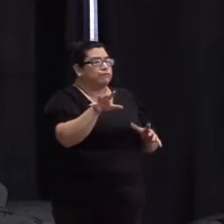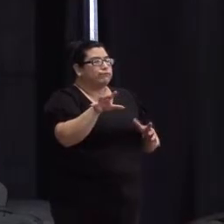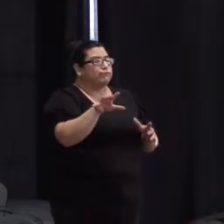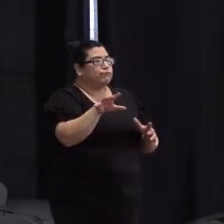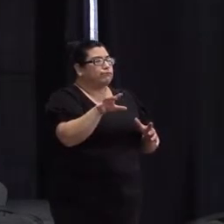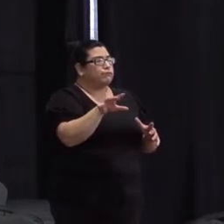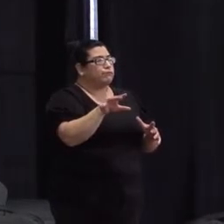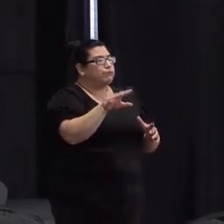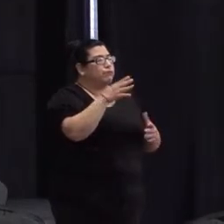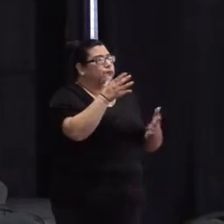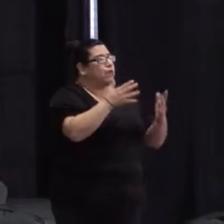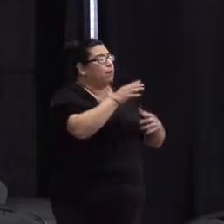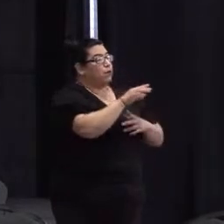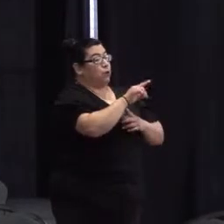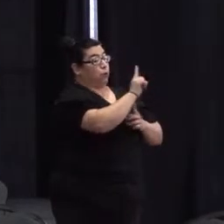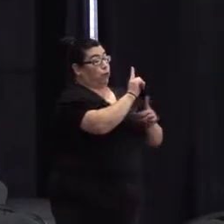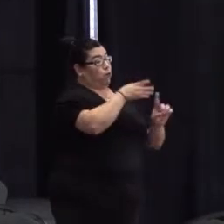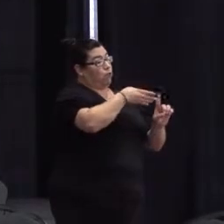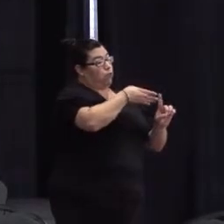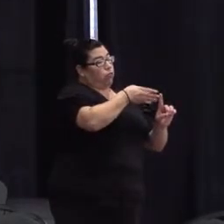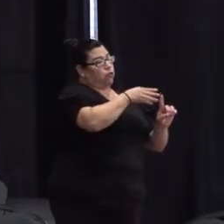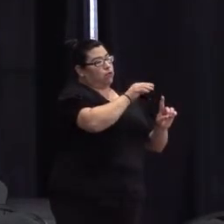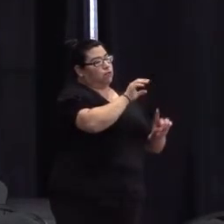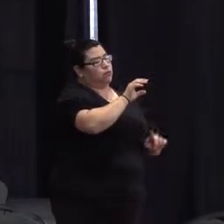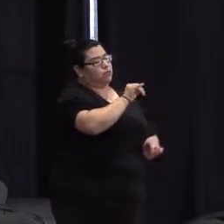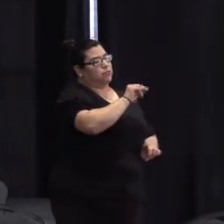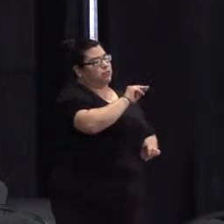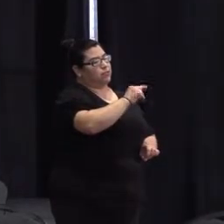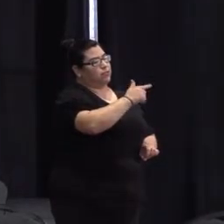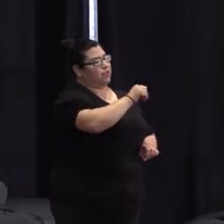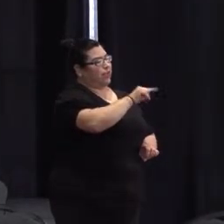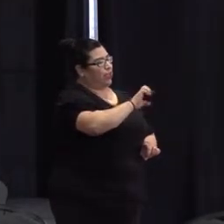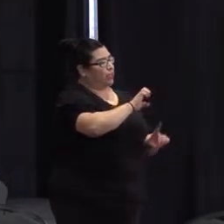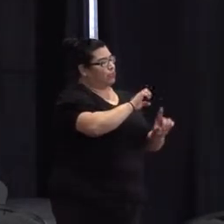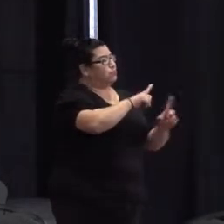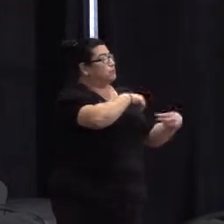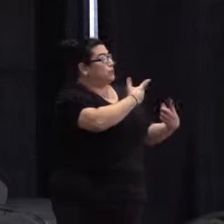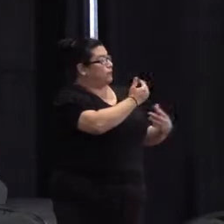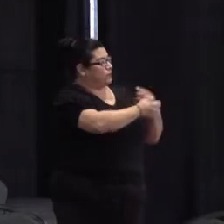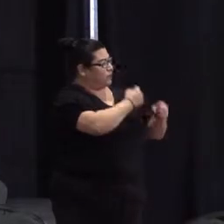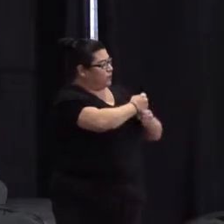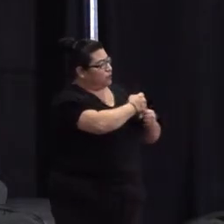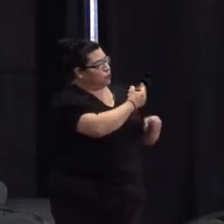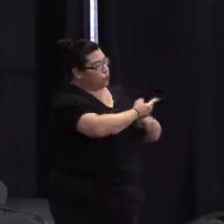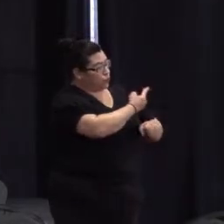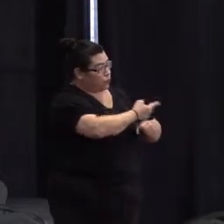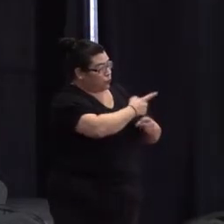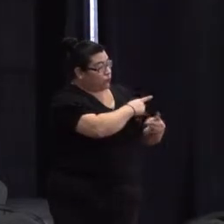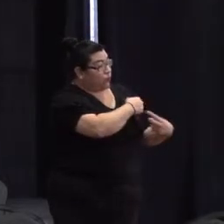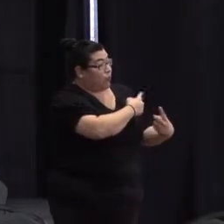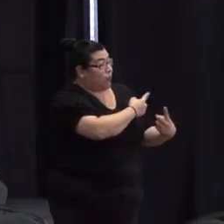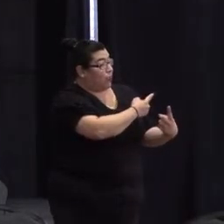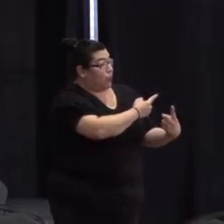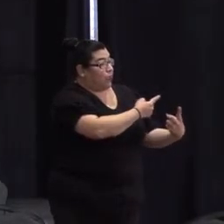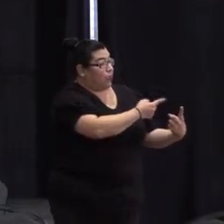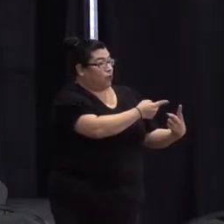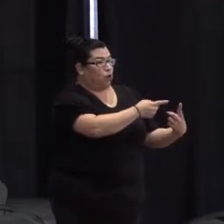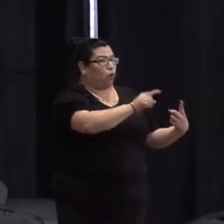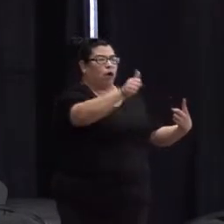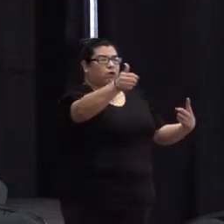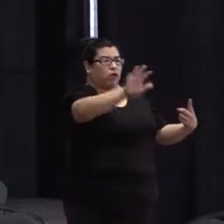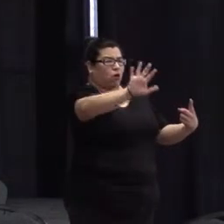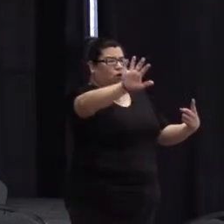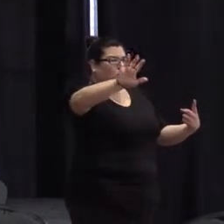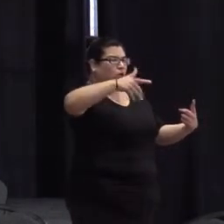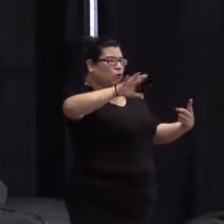than Cengage, because we've been using Cengage for, 15 years. And so whatever the new Cengage is, we buy